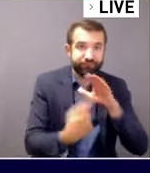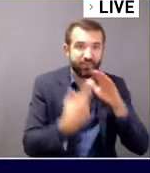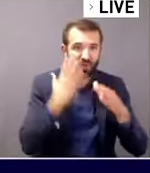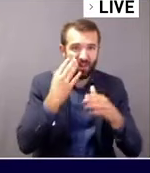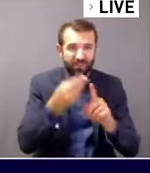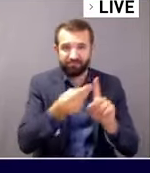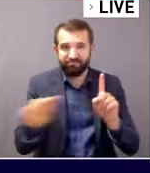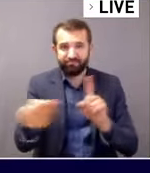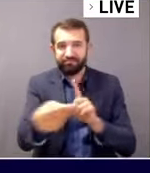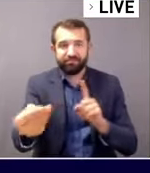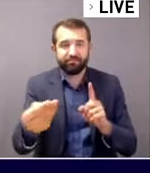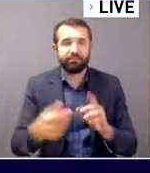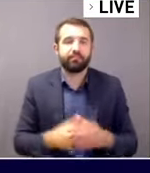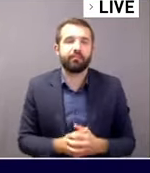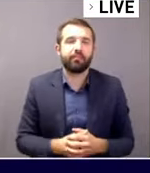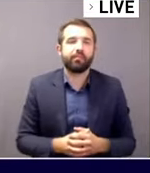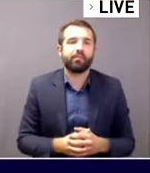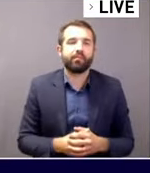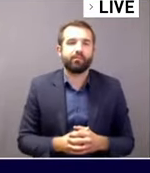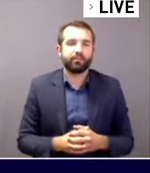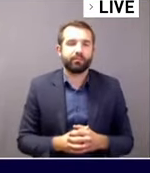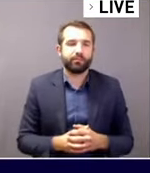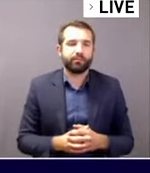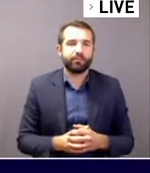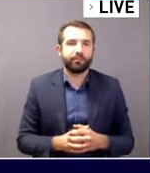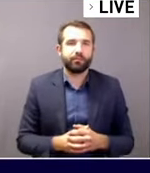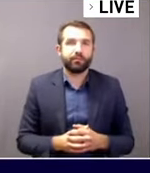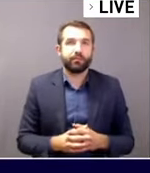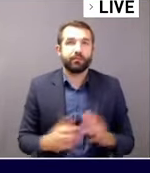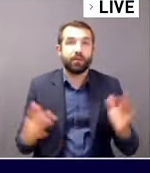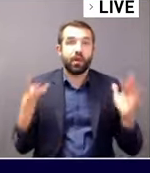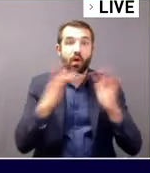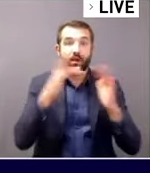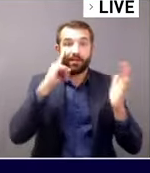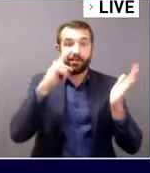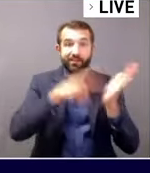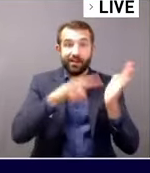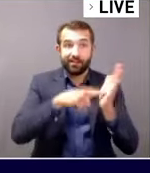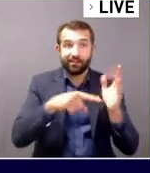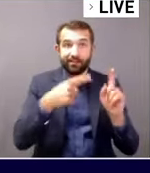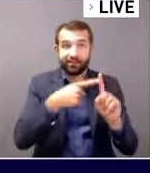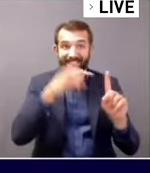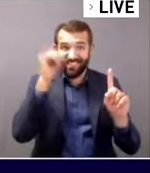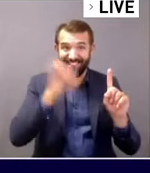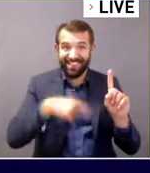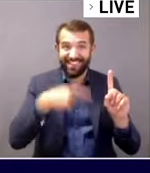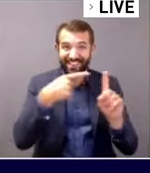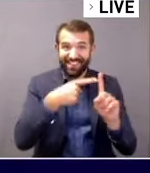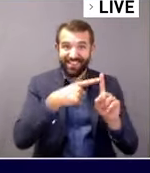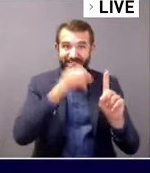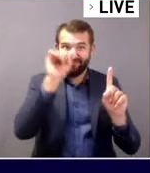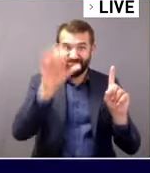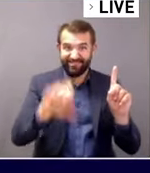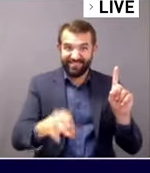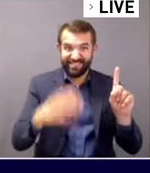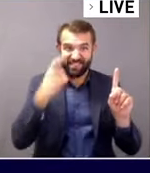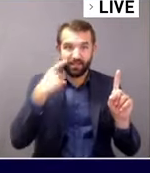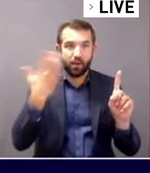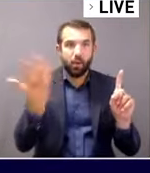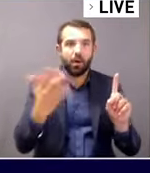It's equally important, though, to talk about what contact tracing is not. The bottom line